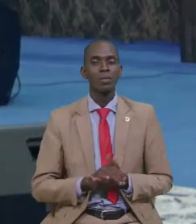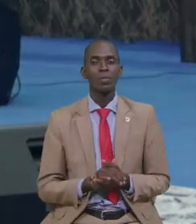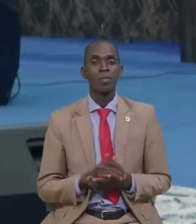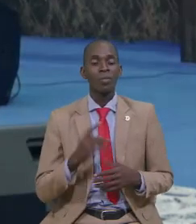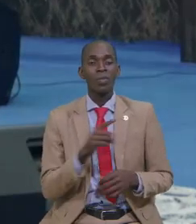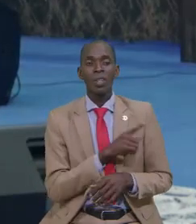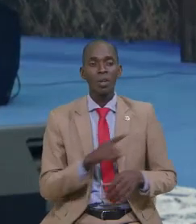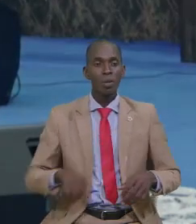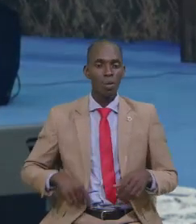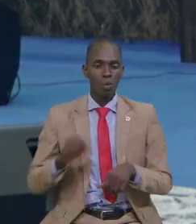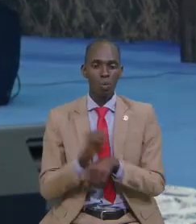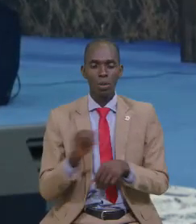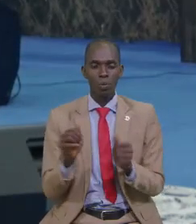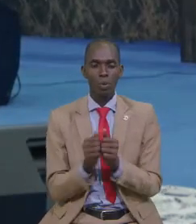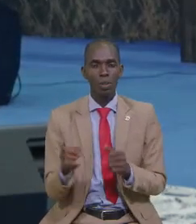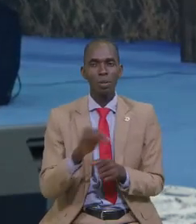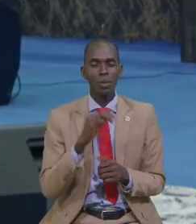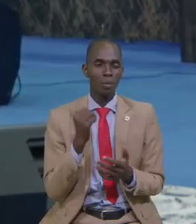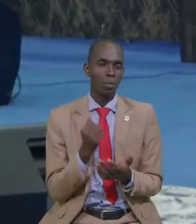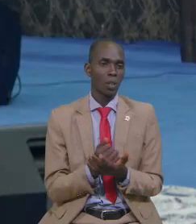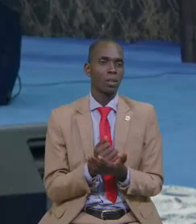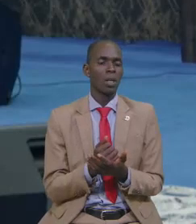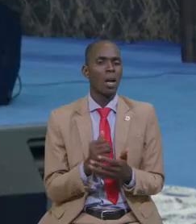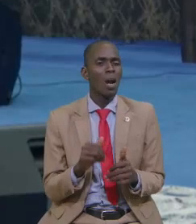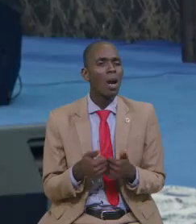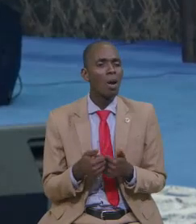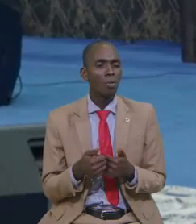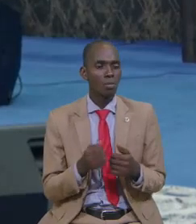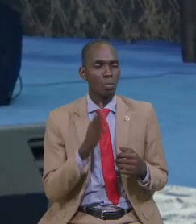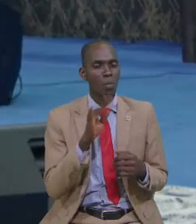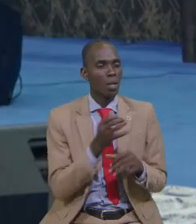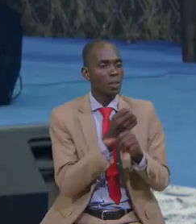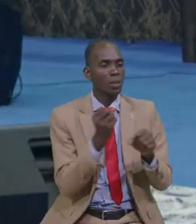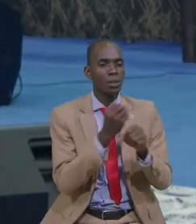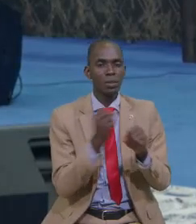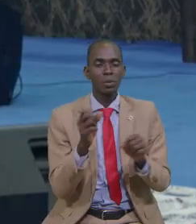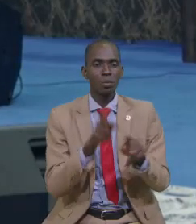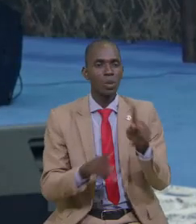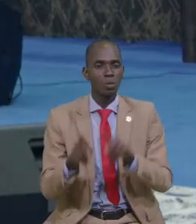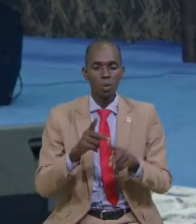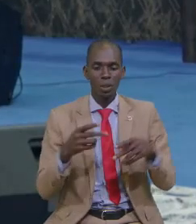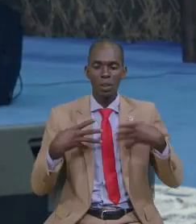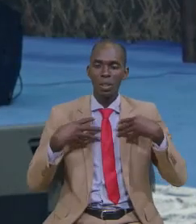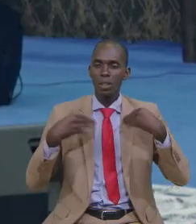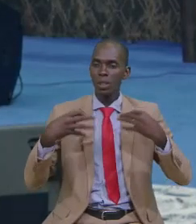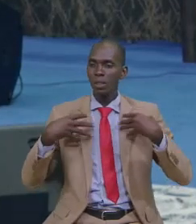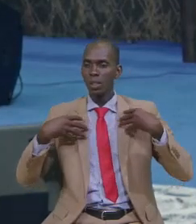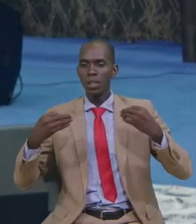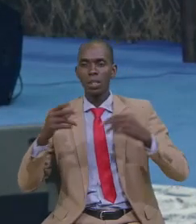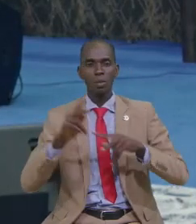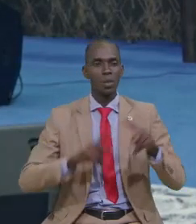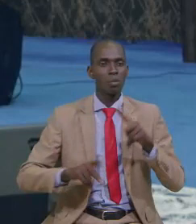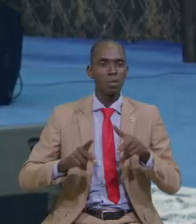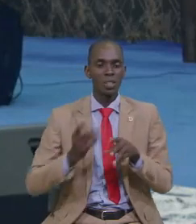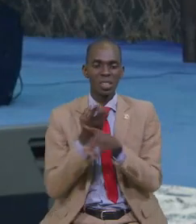Lord walking with them. How? Saving souls, healing people, delivering the oppressed,